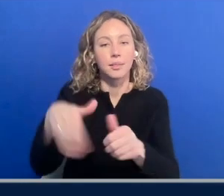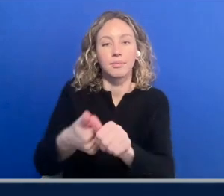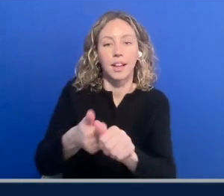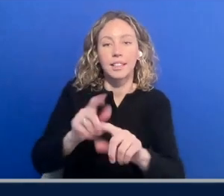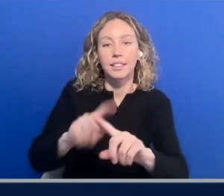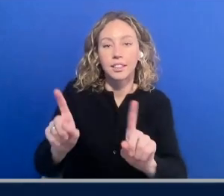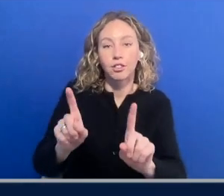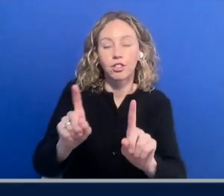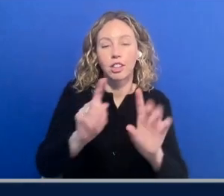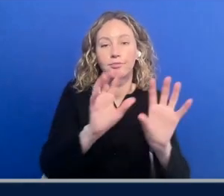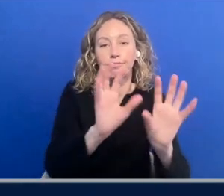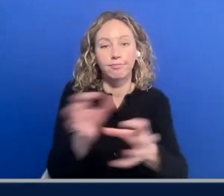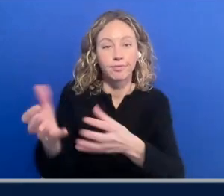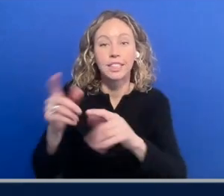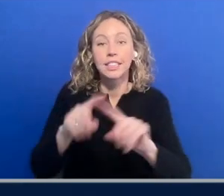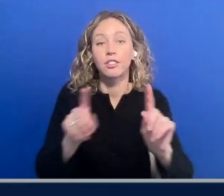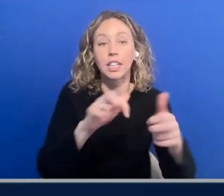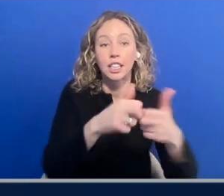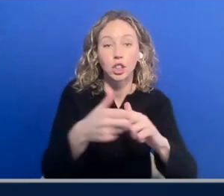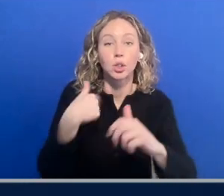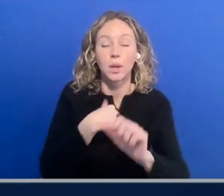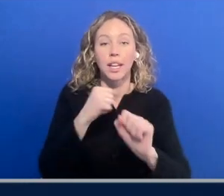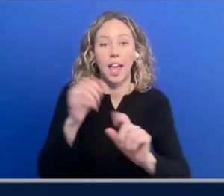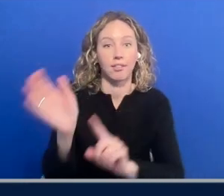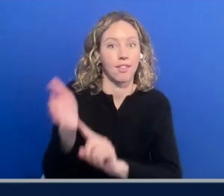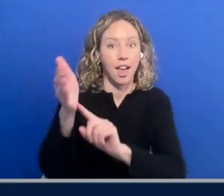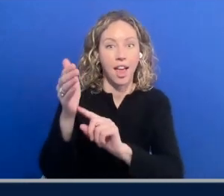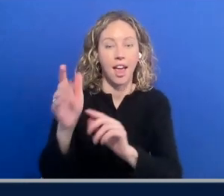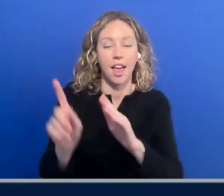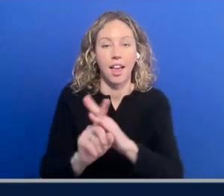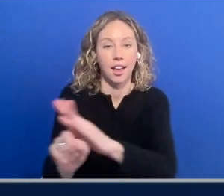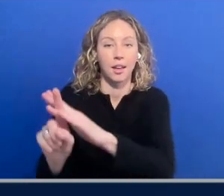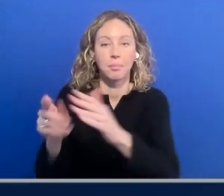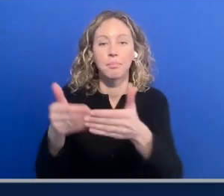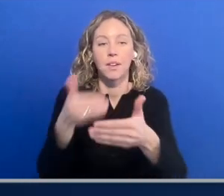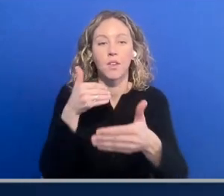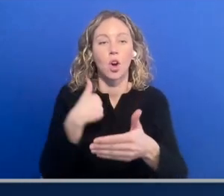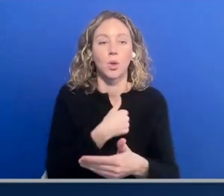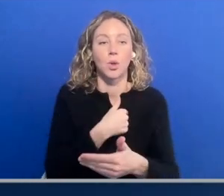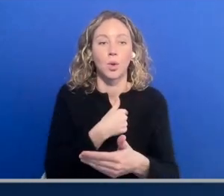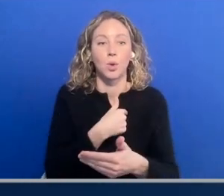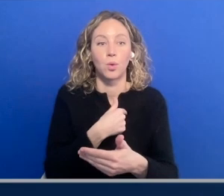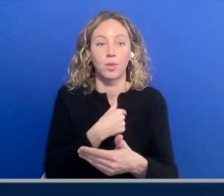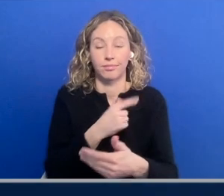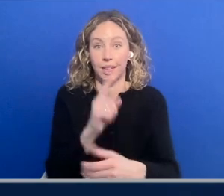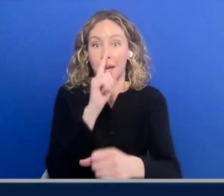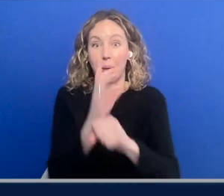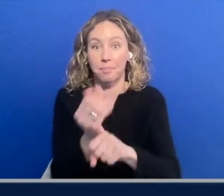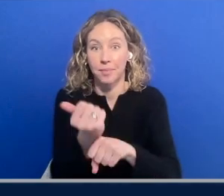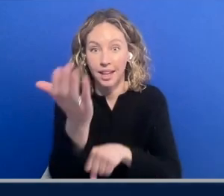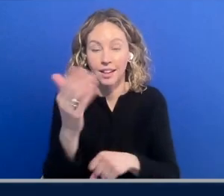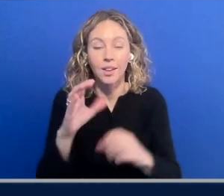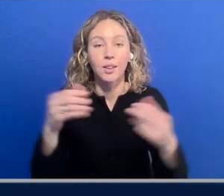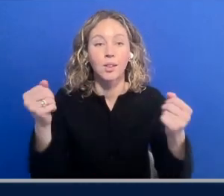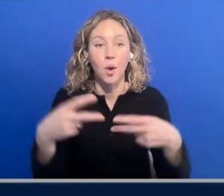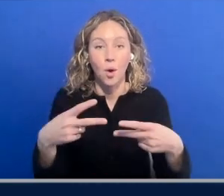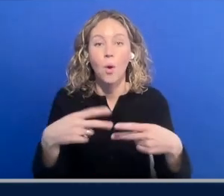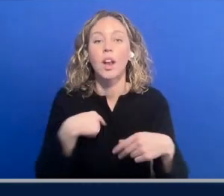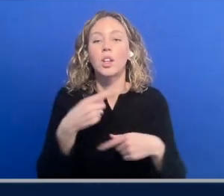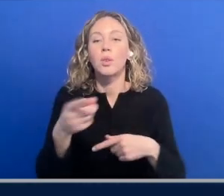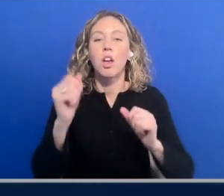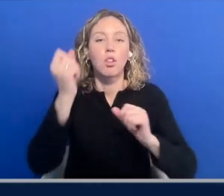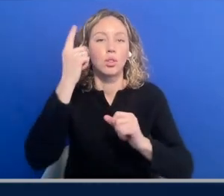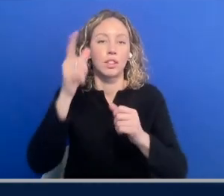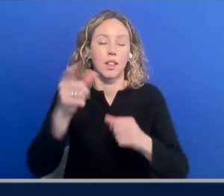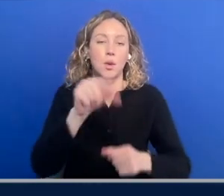sets of issues that we can flag even before you commit your code, Right. and give you an understanding the quality of your